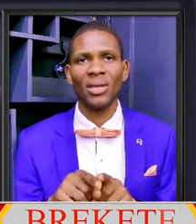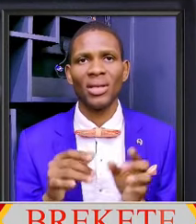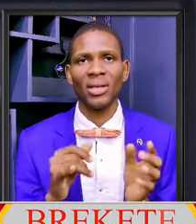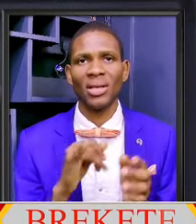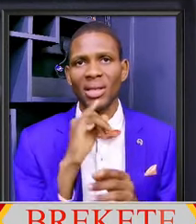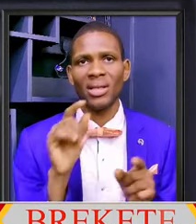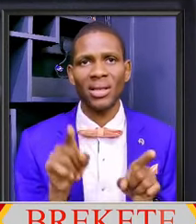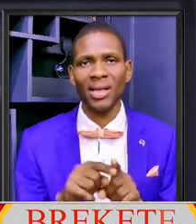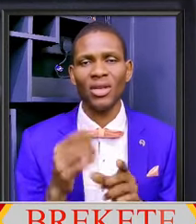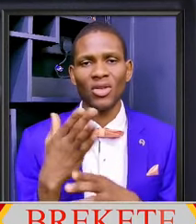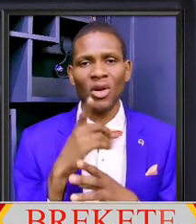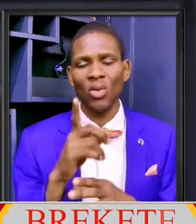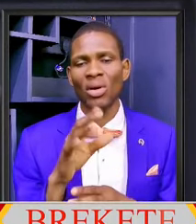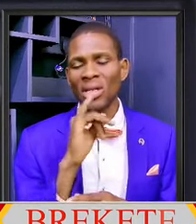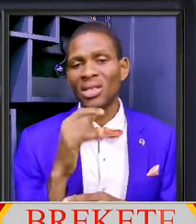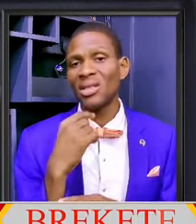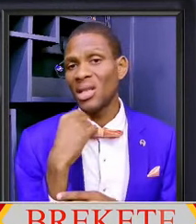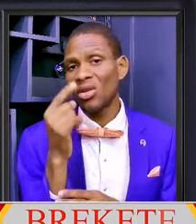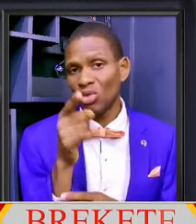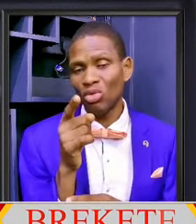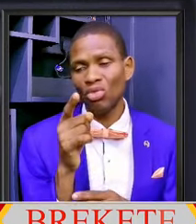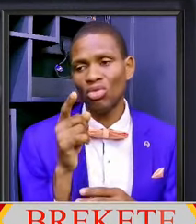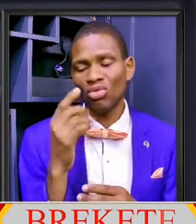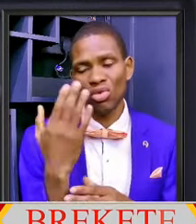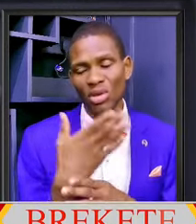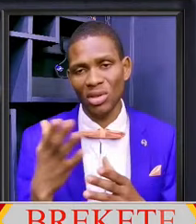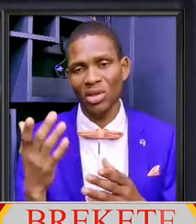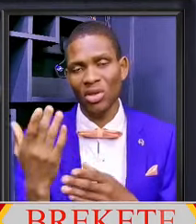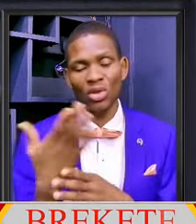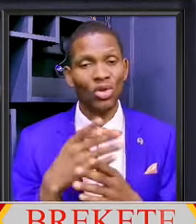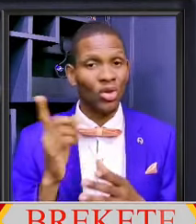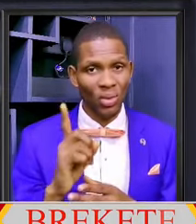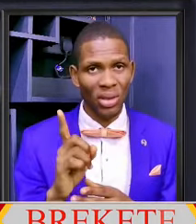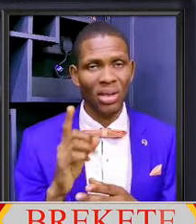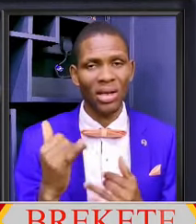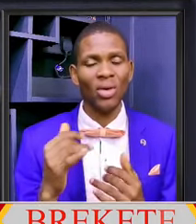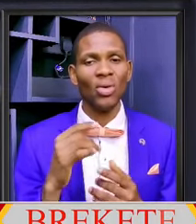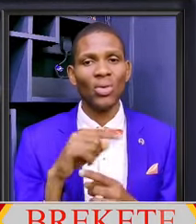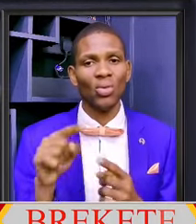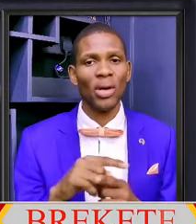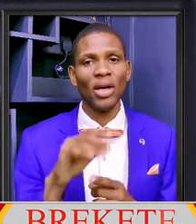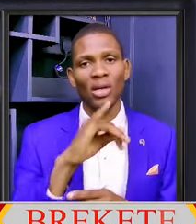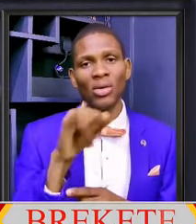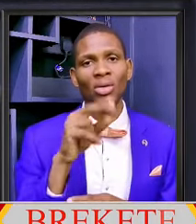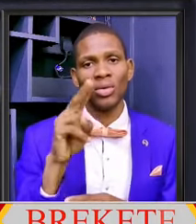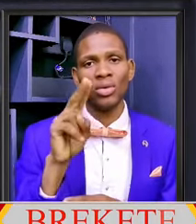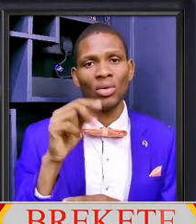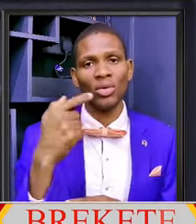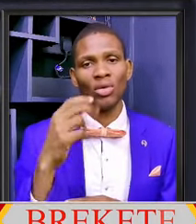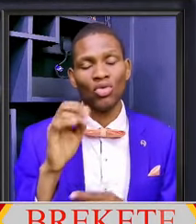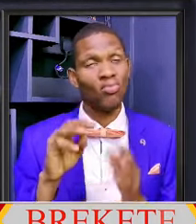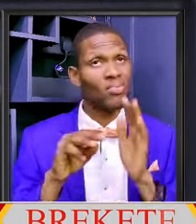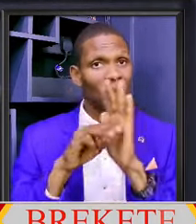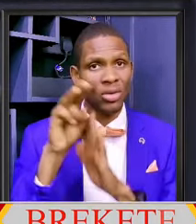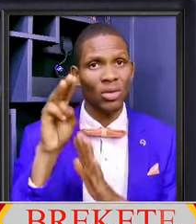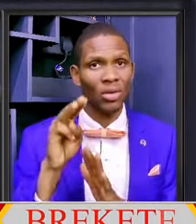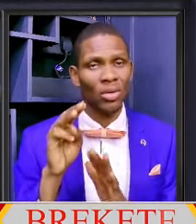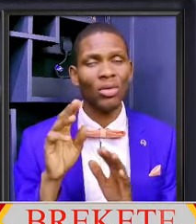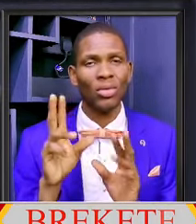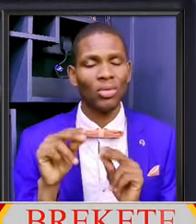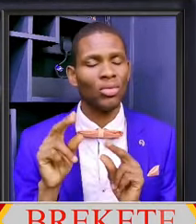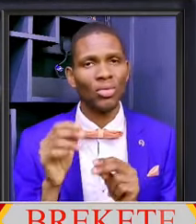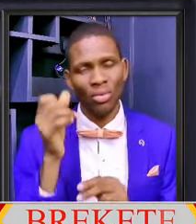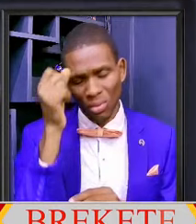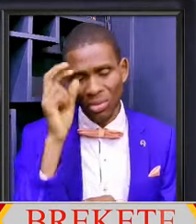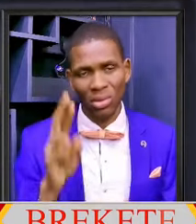it be like say somebody they instigate you somewhere. When job no, will mature. No sir. No sir. Let's